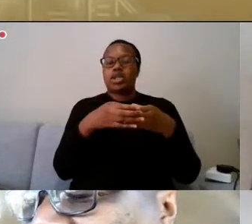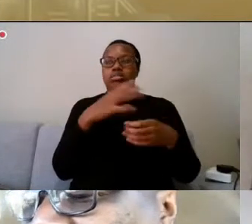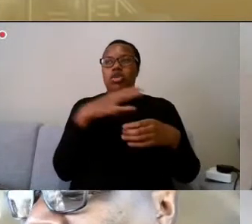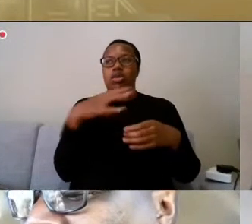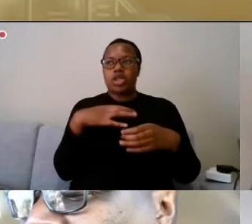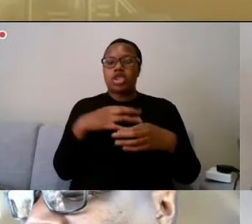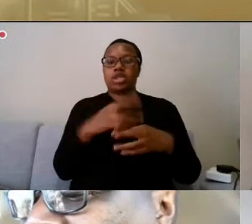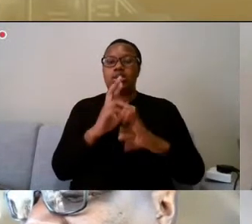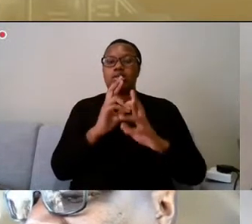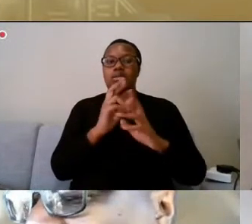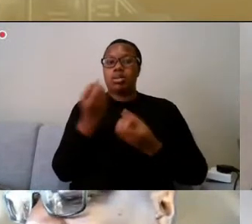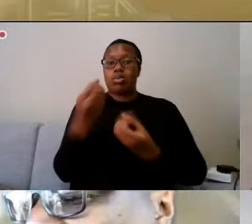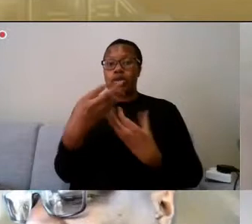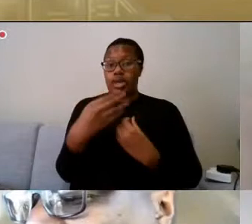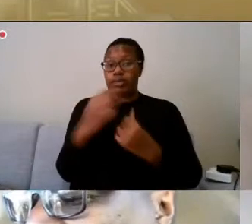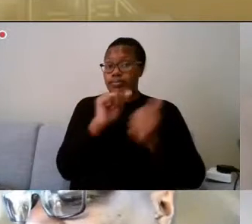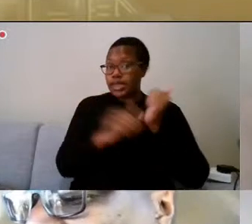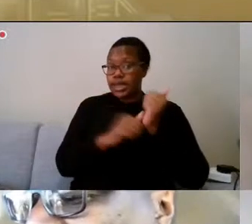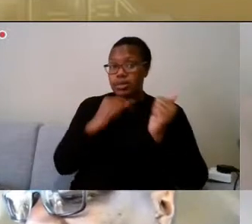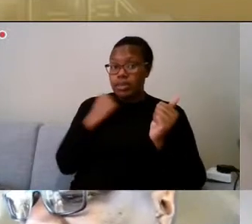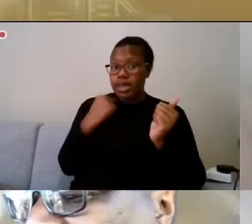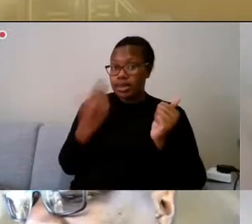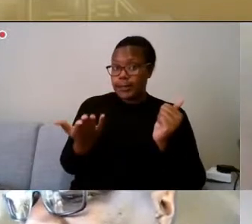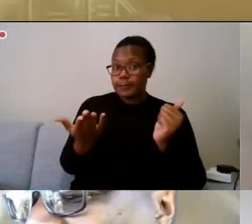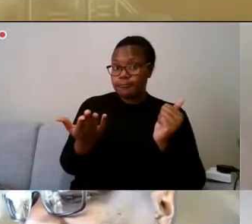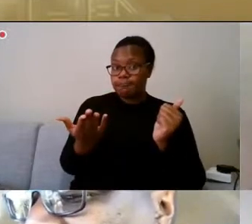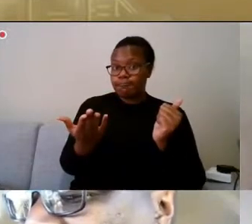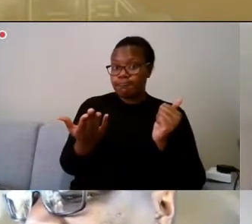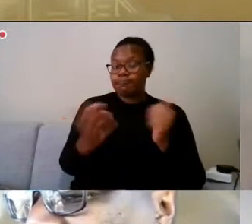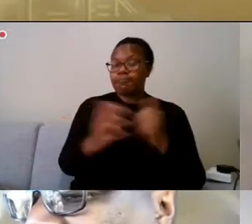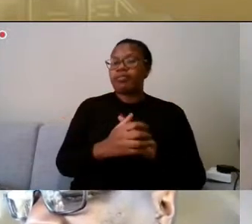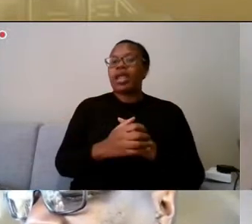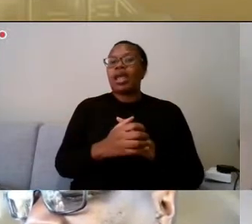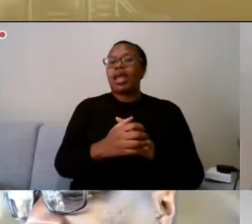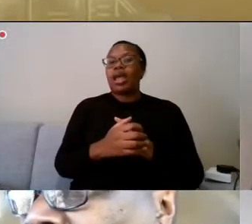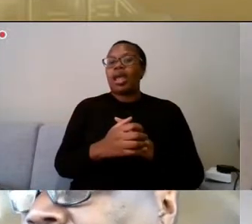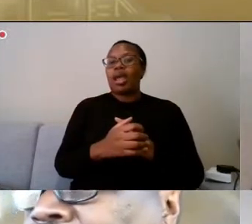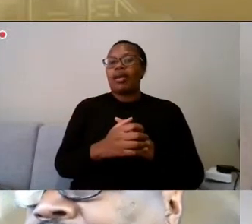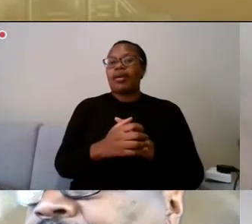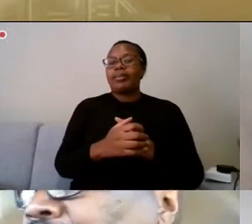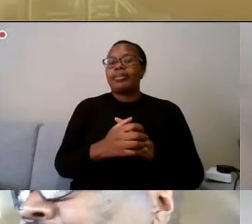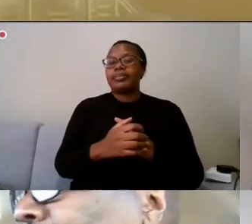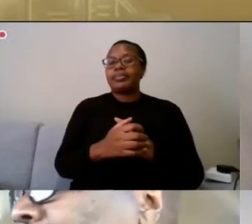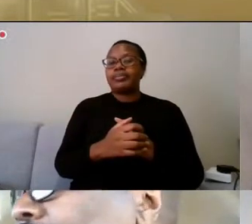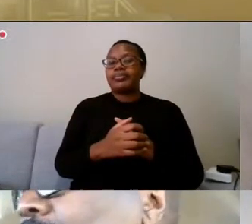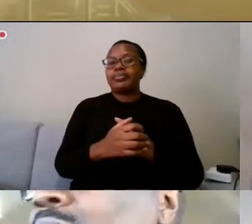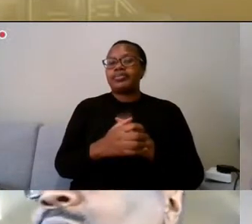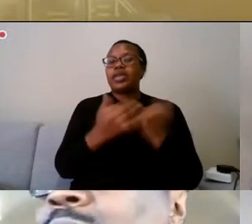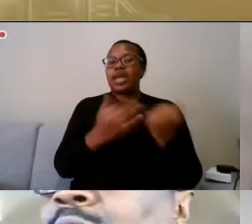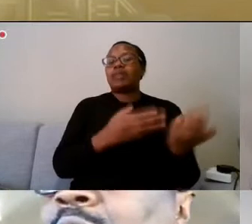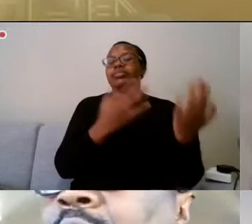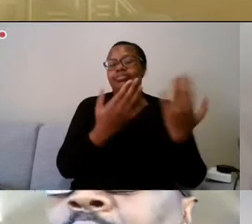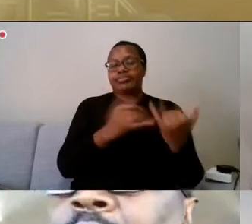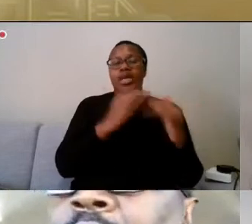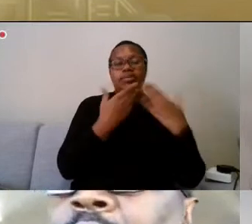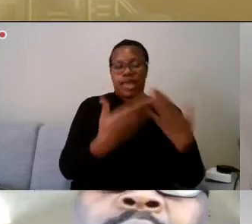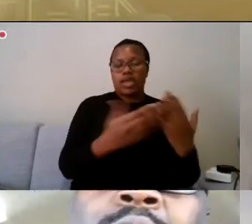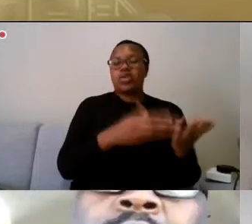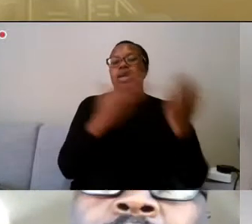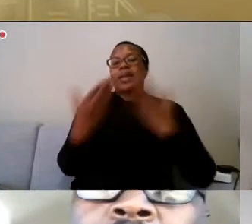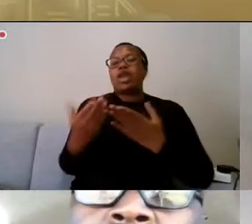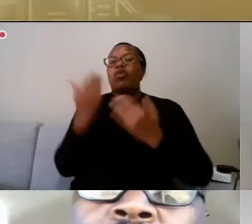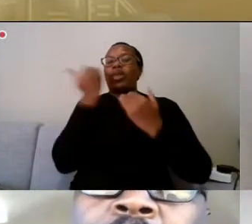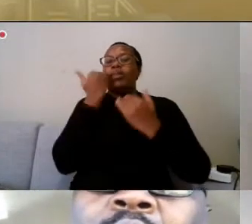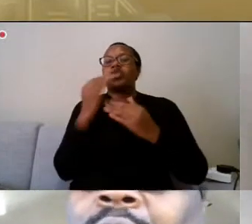Minister, yeah, thank you on that one. Let me then hand over to the Magistrates Commission to deal with